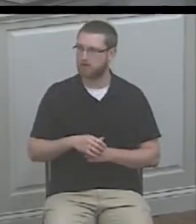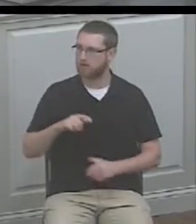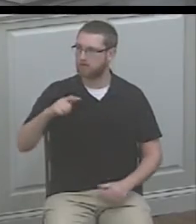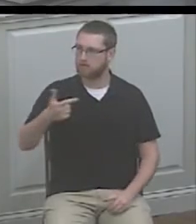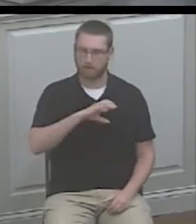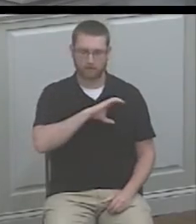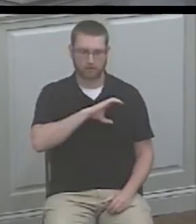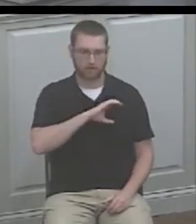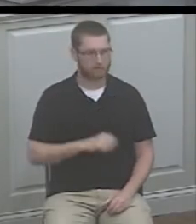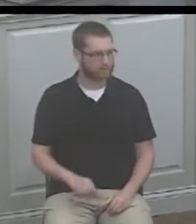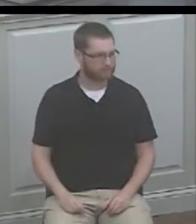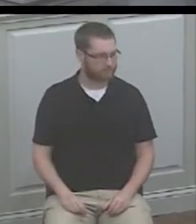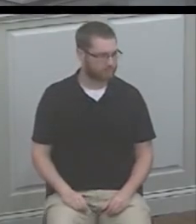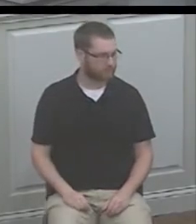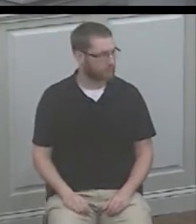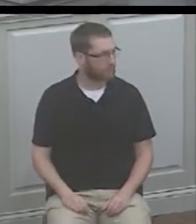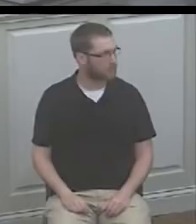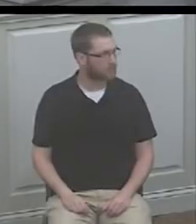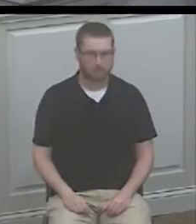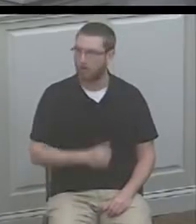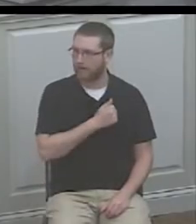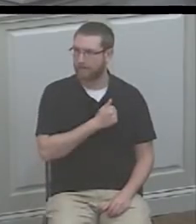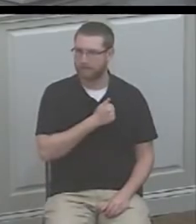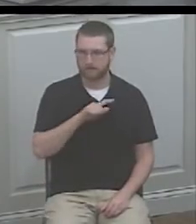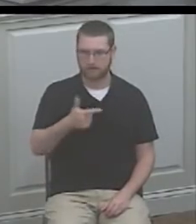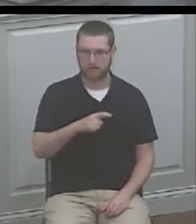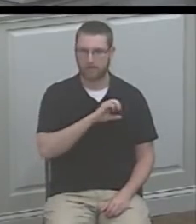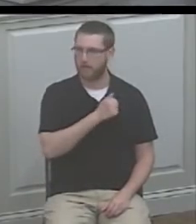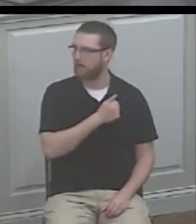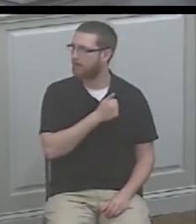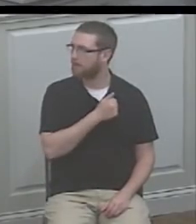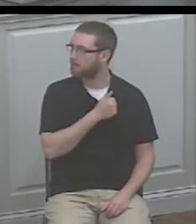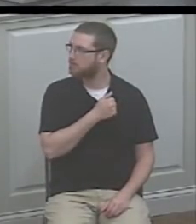2018-05-14-02. Second. Thanks, Commissioner Sears. Second by Mr. Atkins, if you don't care.